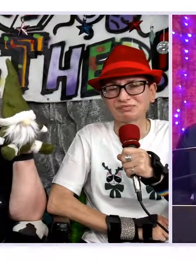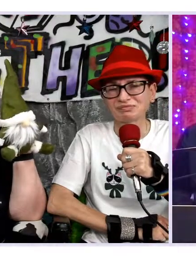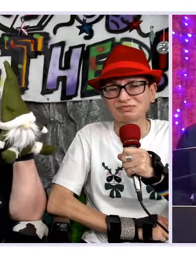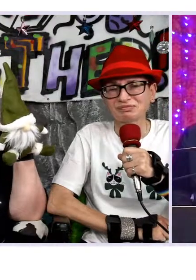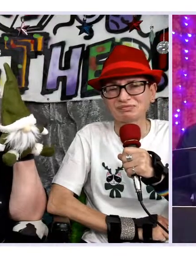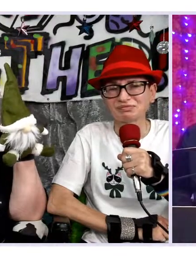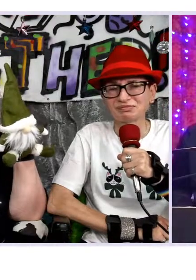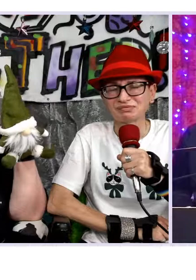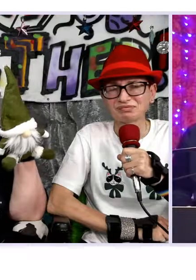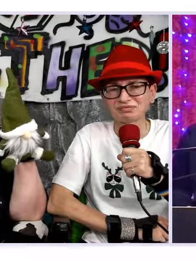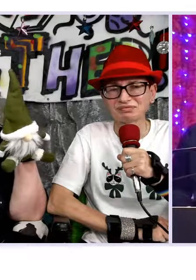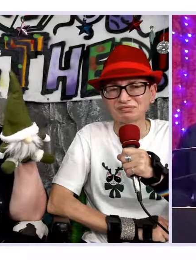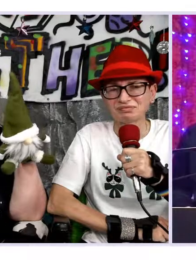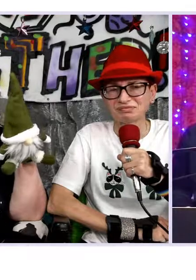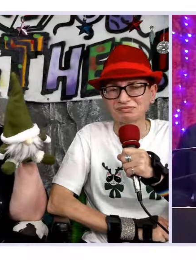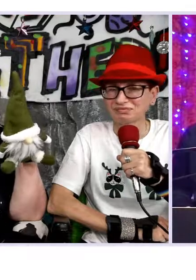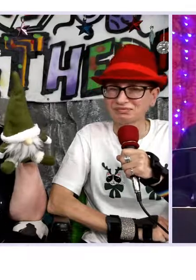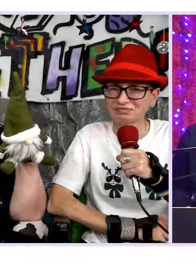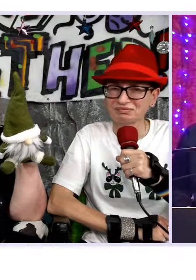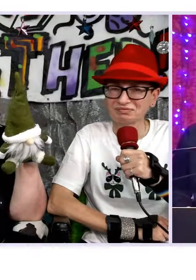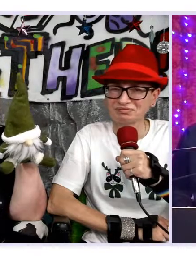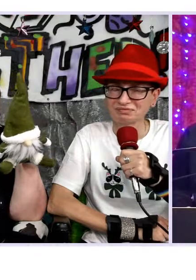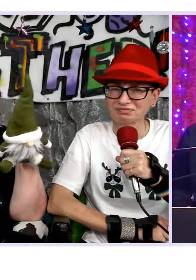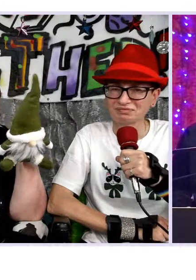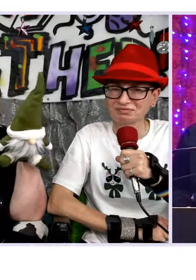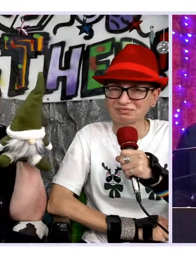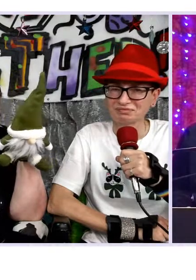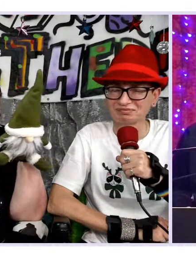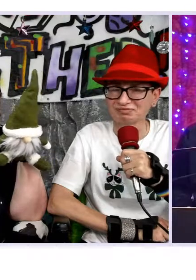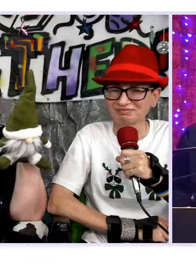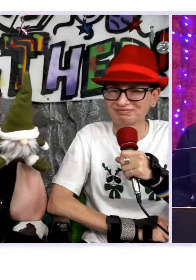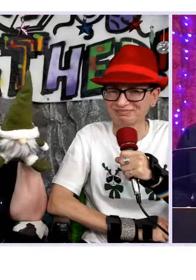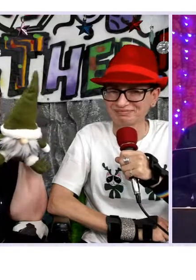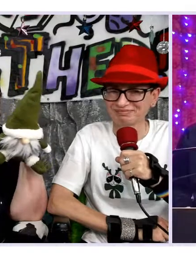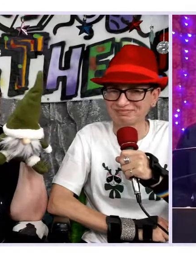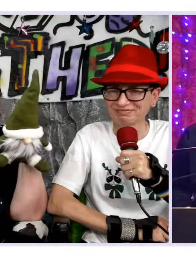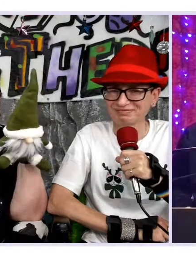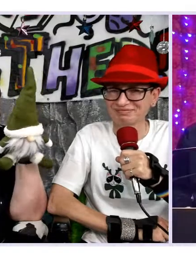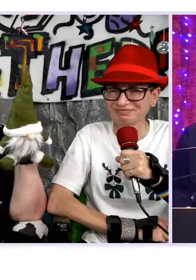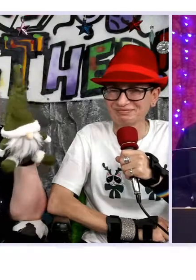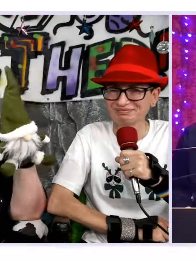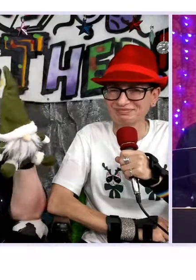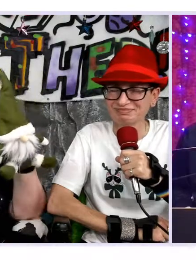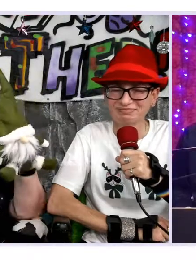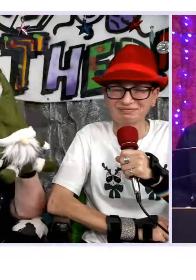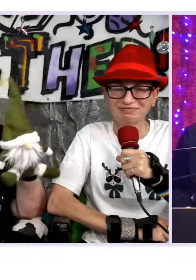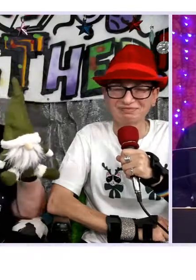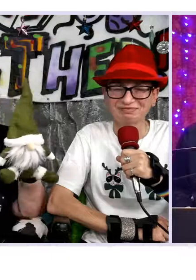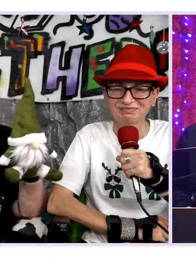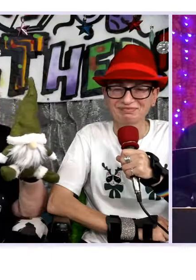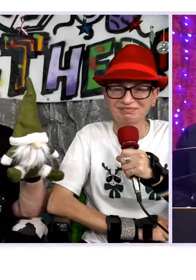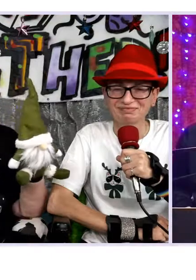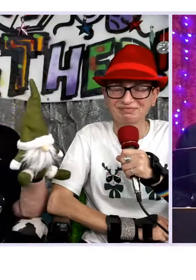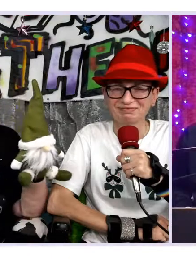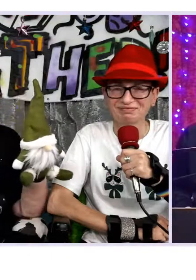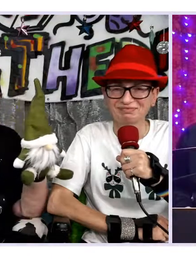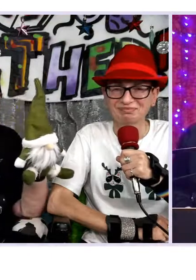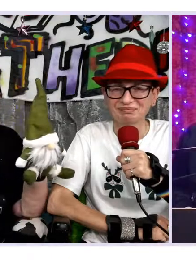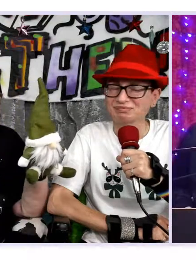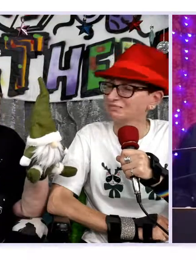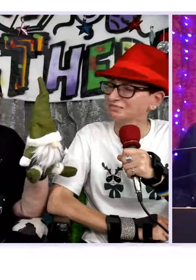teddy wearing a green sort of crop top t-shirty thing. And I should better describe the London